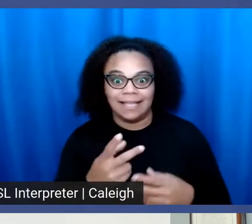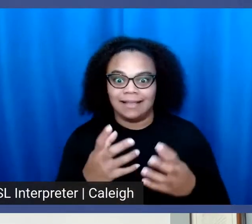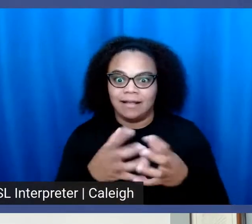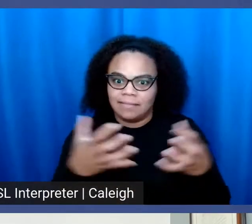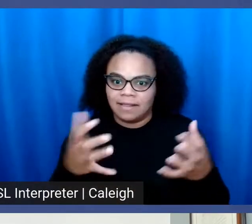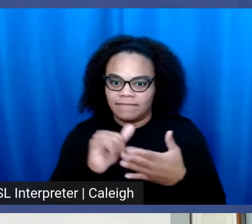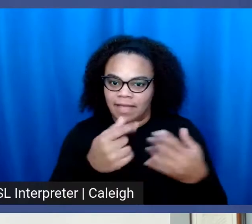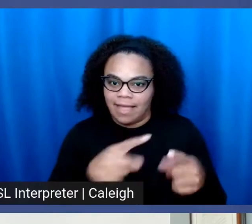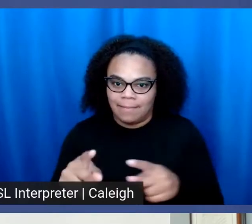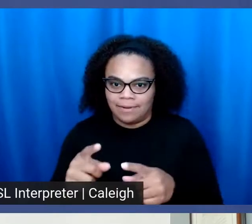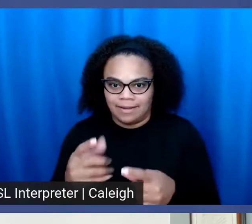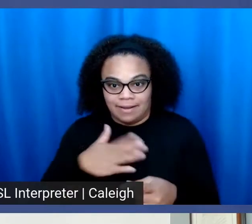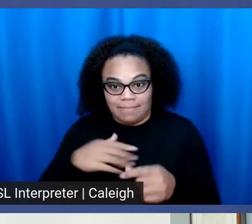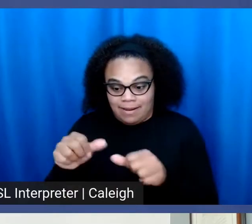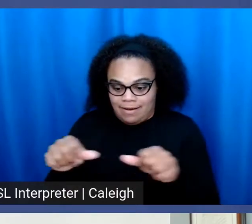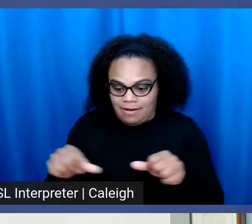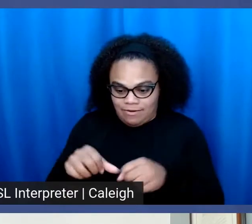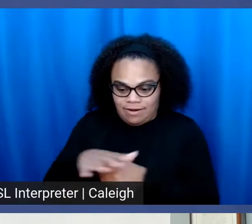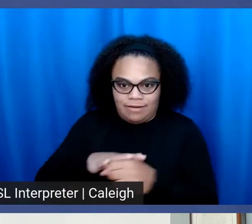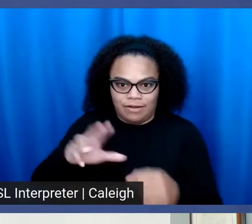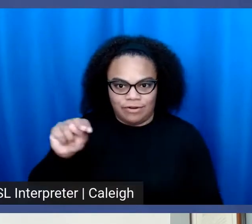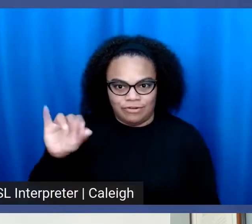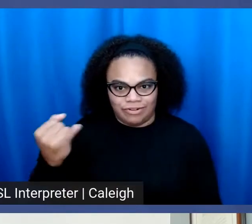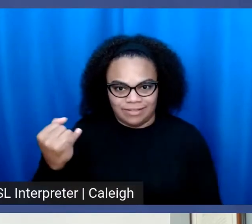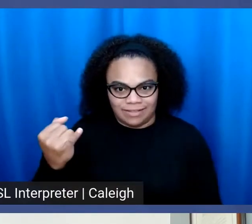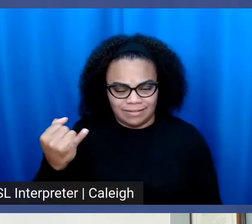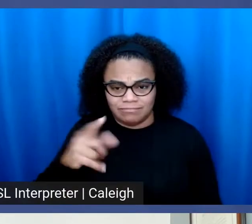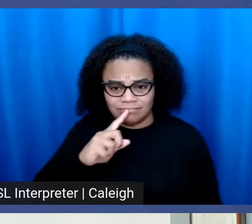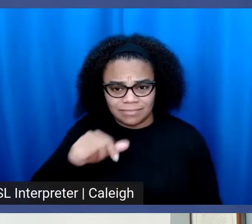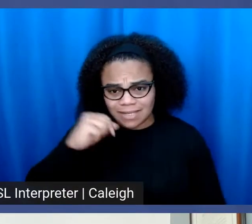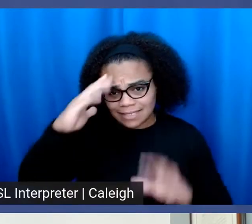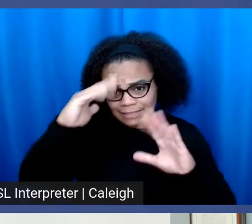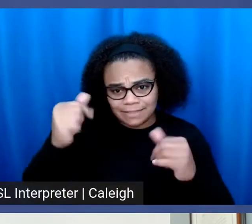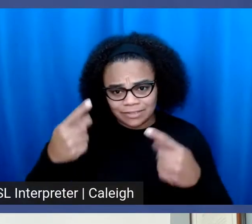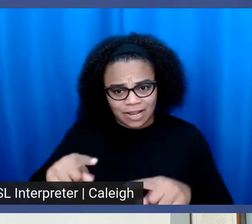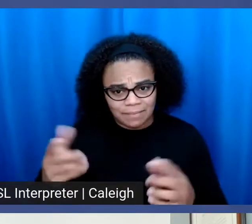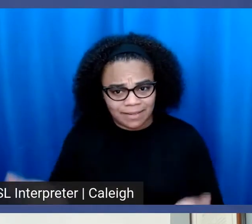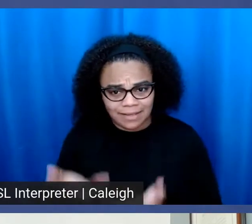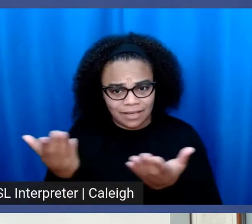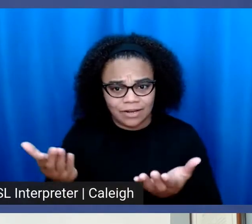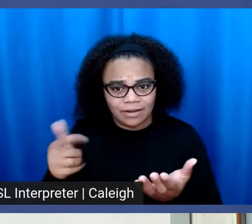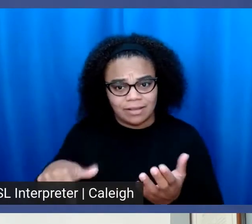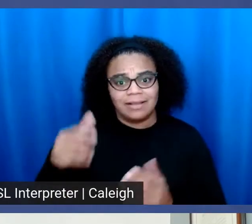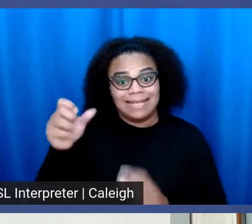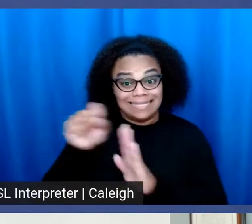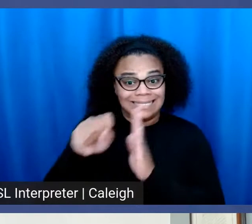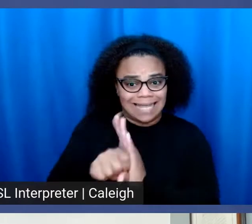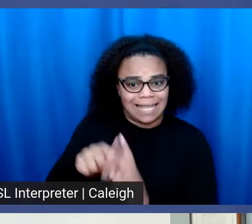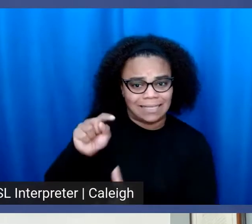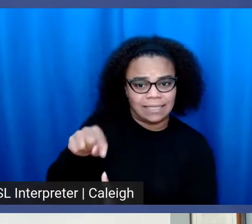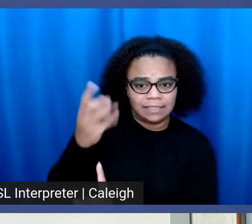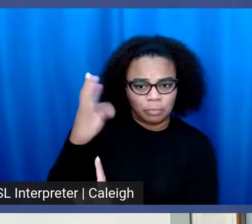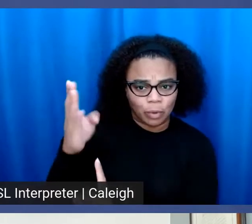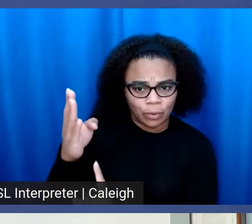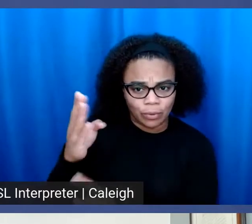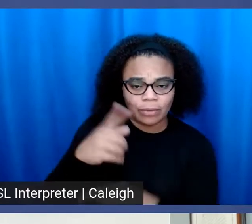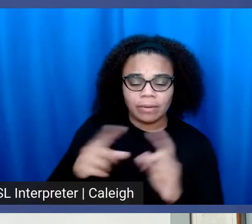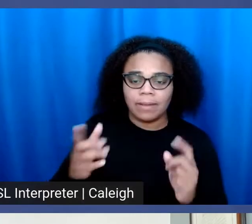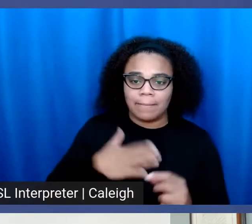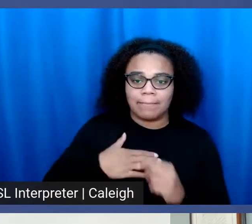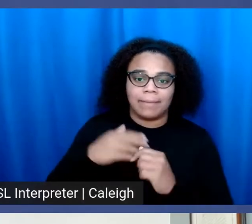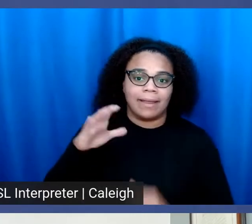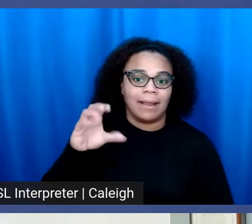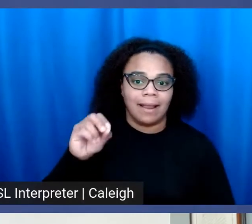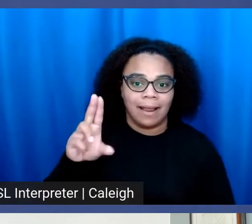expect this to happen, a blue state. But I am in a red county in a blue state. Over